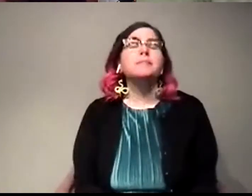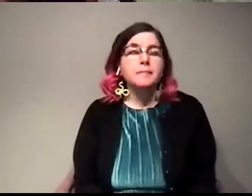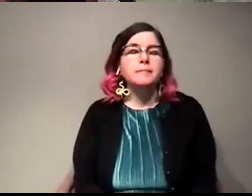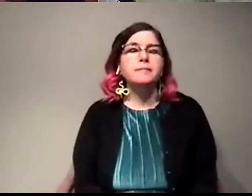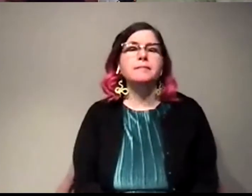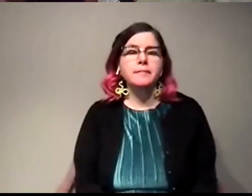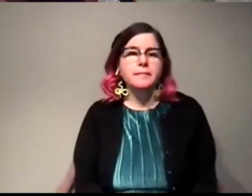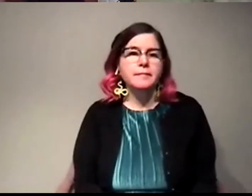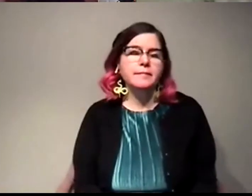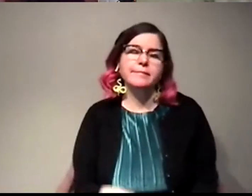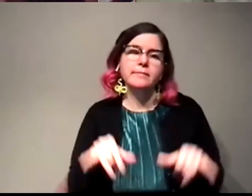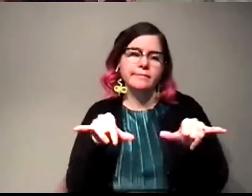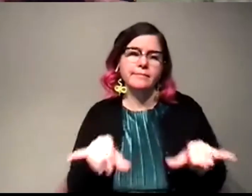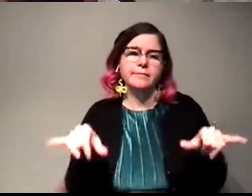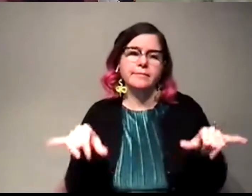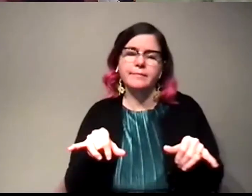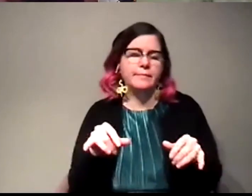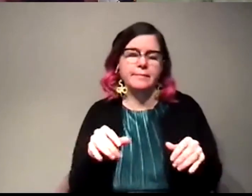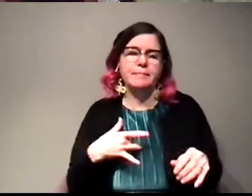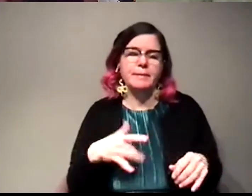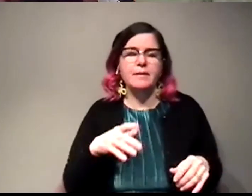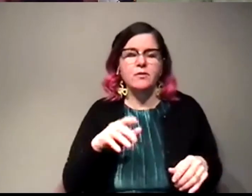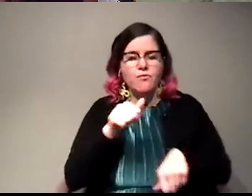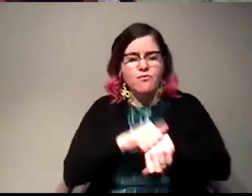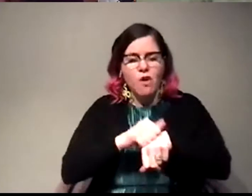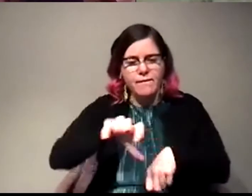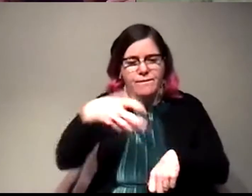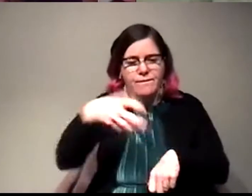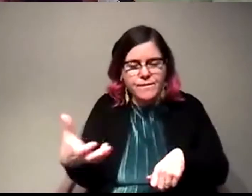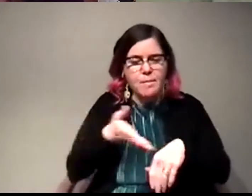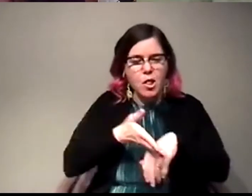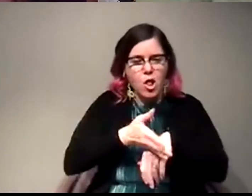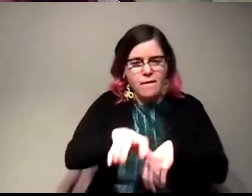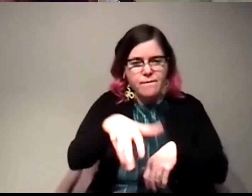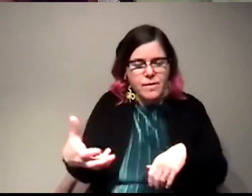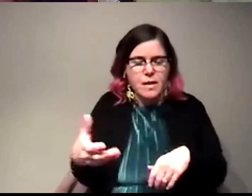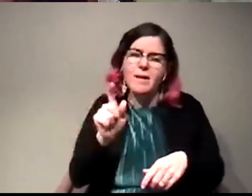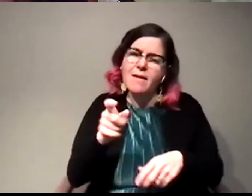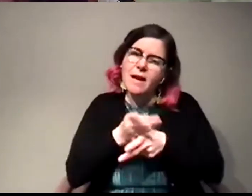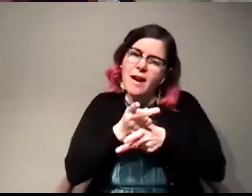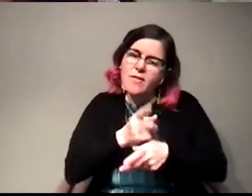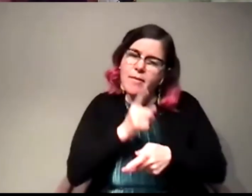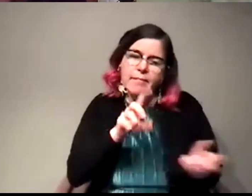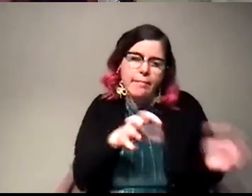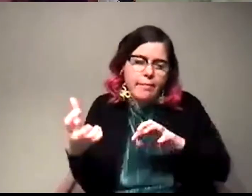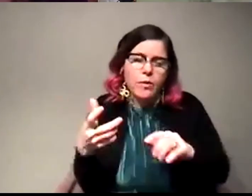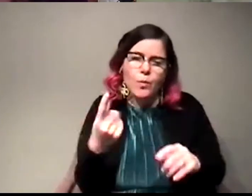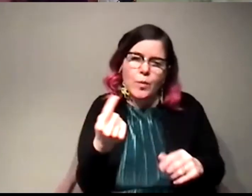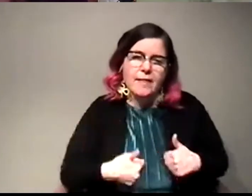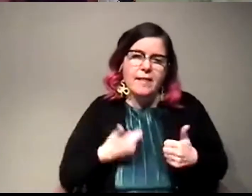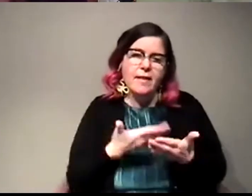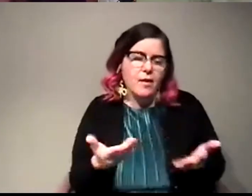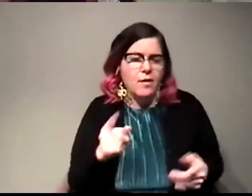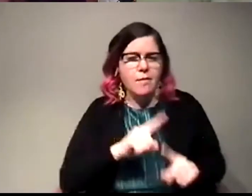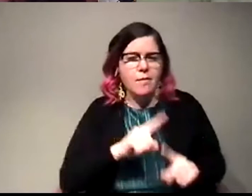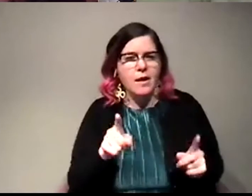think most people get started with is flipping rocks, flipping logs, which you have to be really careful with because you don't want to disturb the things that live under them. But it is a really great,